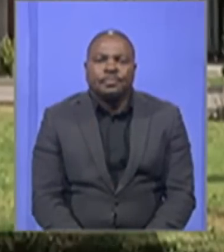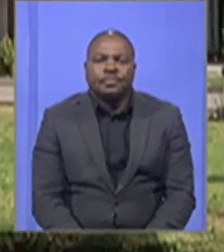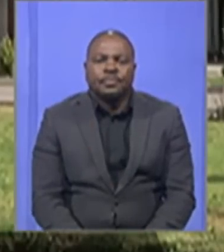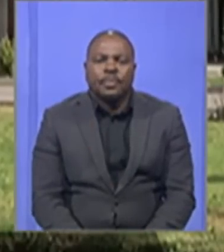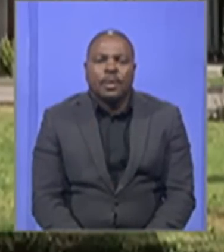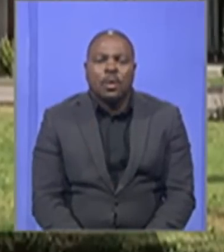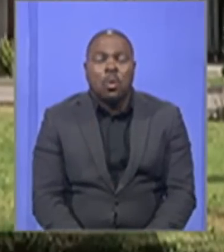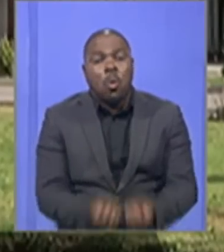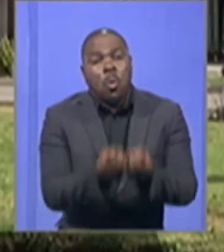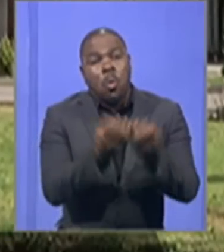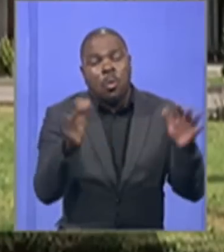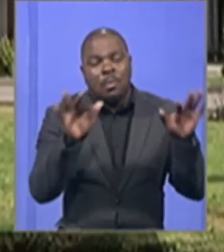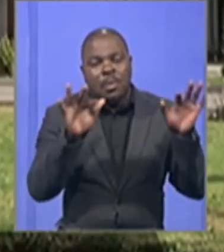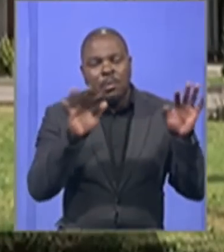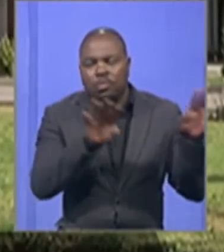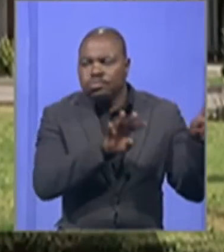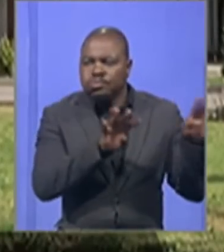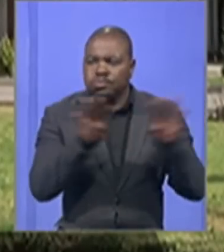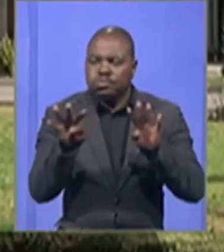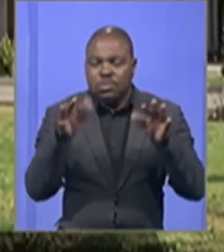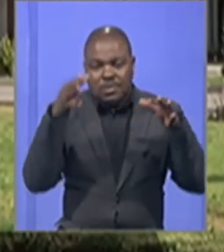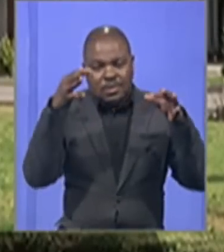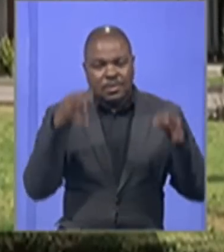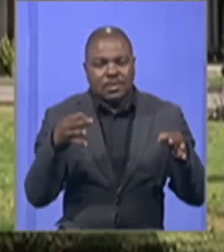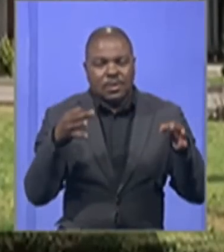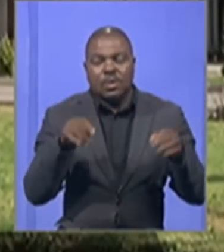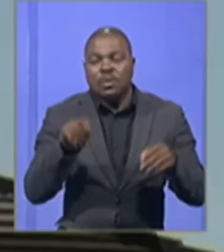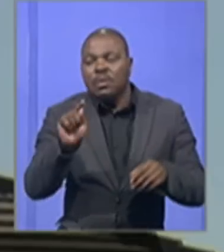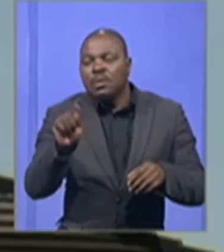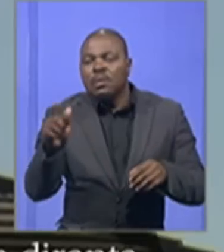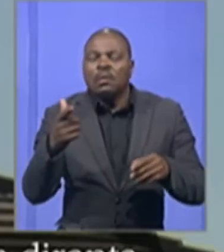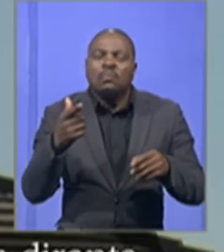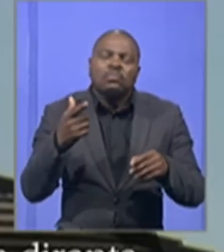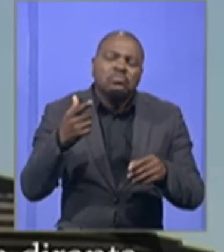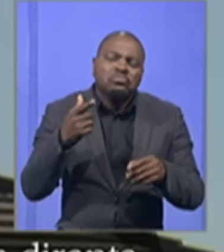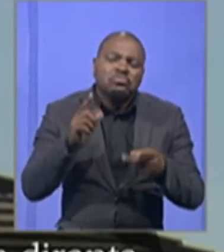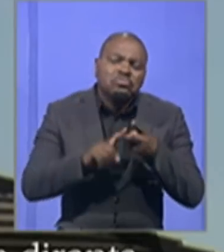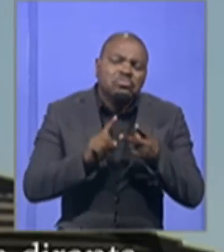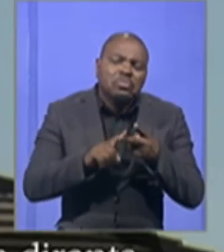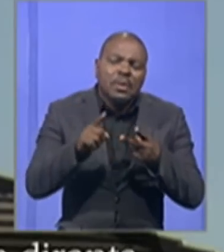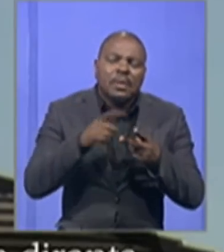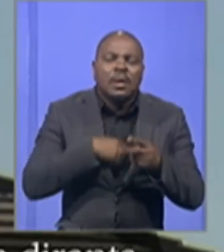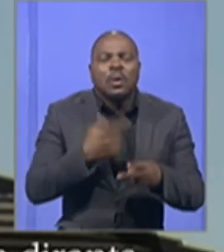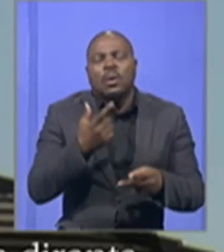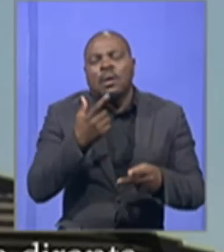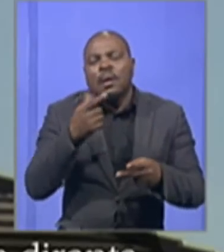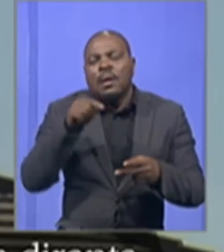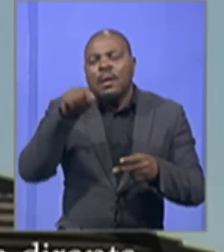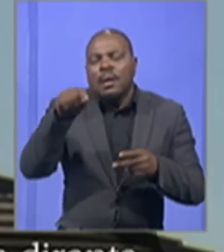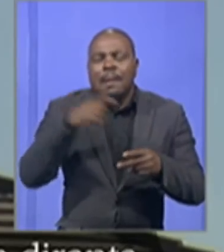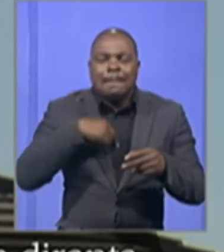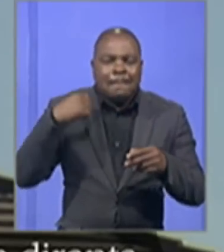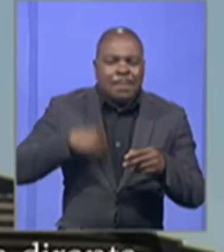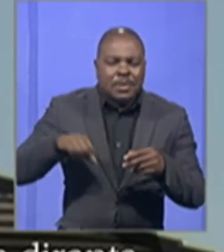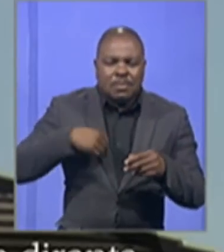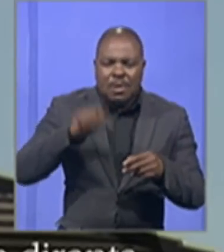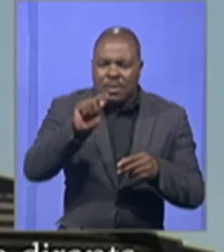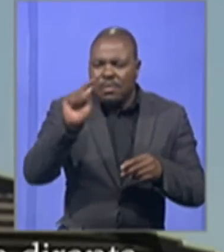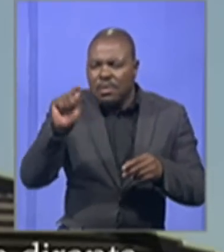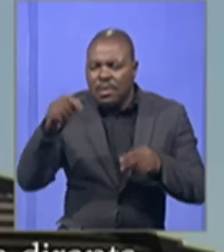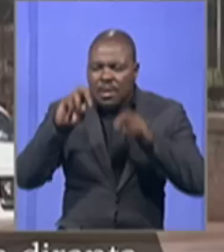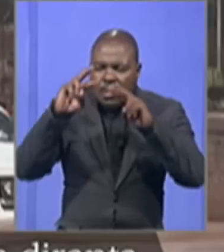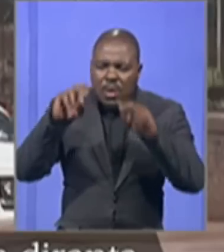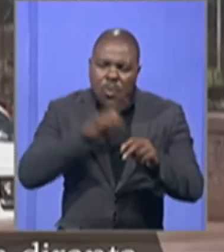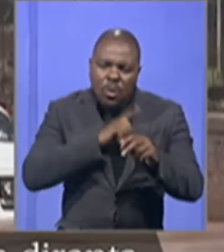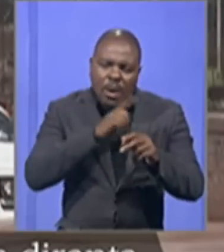Mahlo ohle a tla be a shebile sephetho sa ditlhahlobo tsa bo masepala ba 250 a na le metsisupileng ka rana ga tlaleho